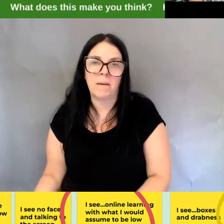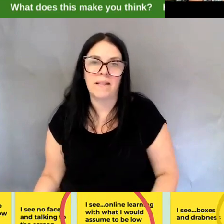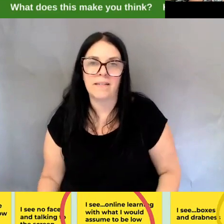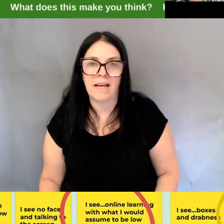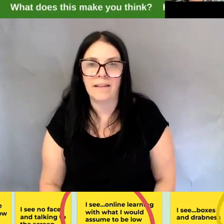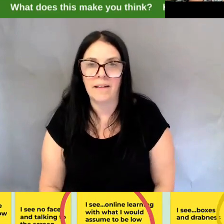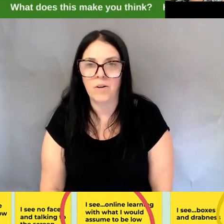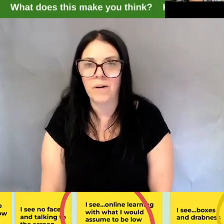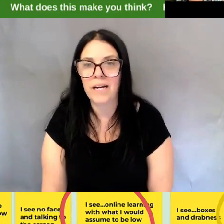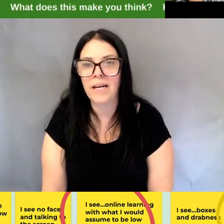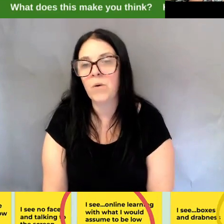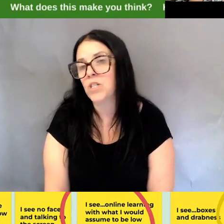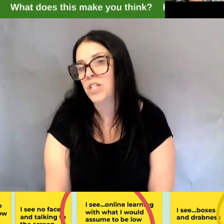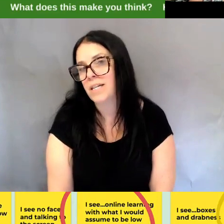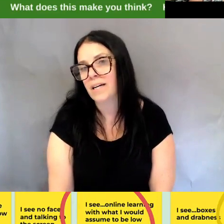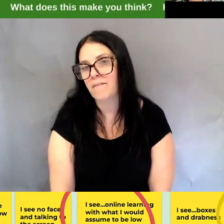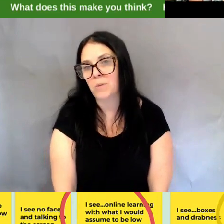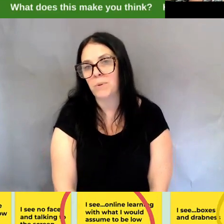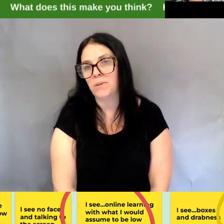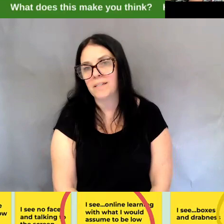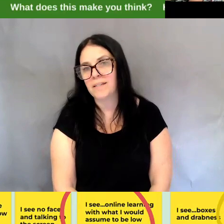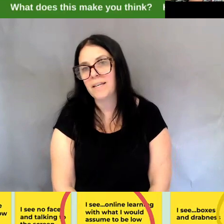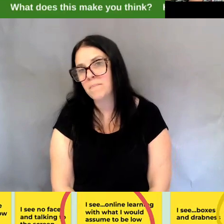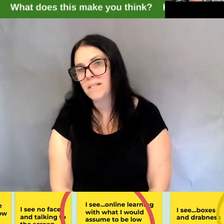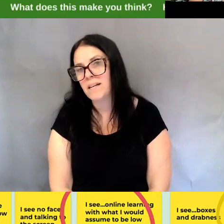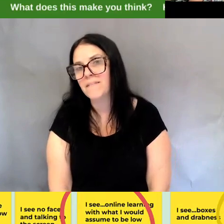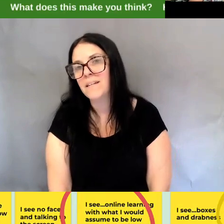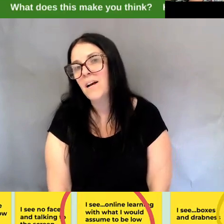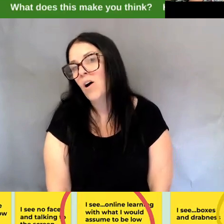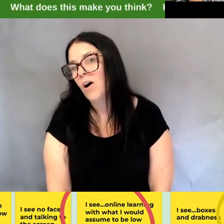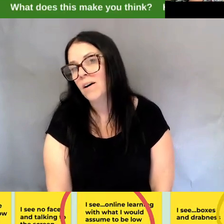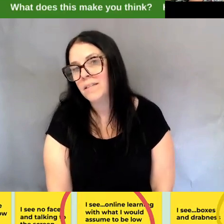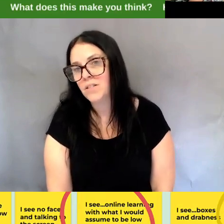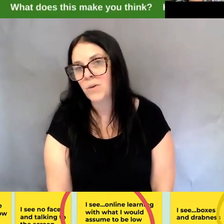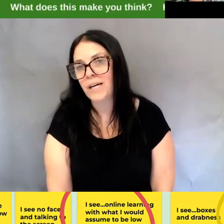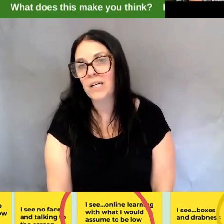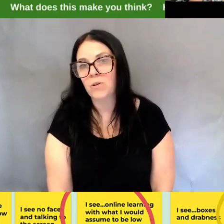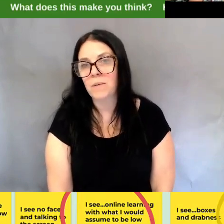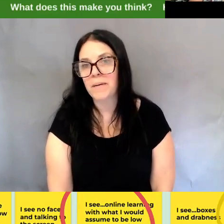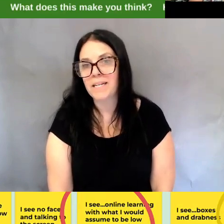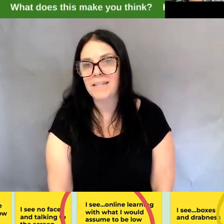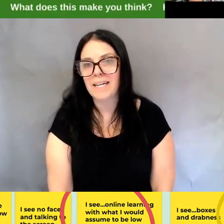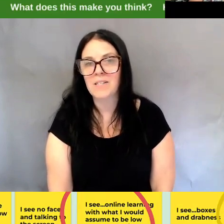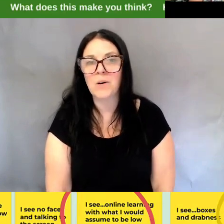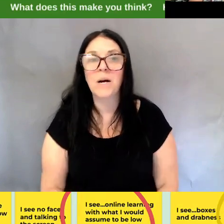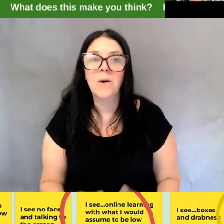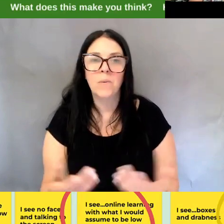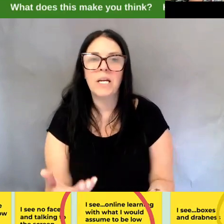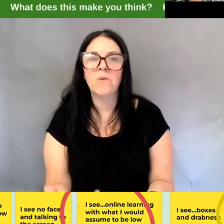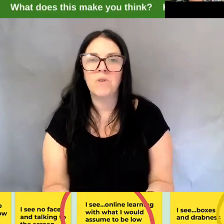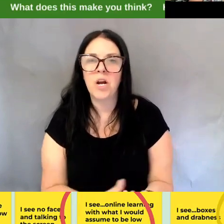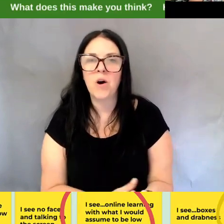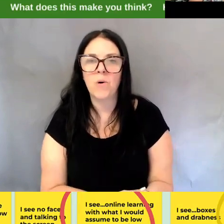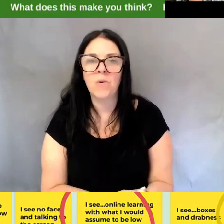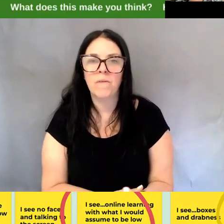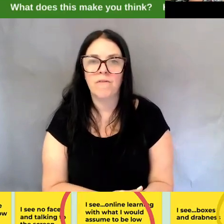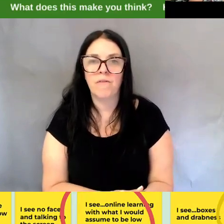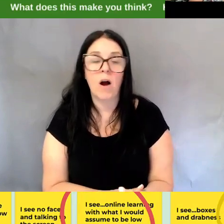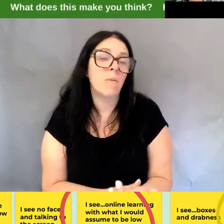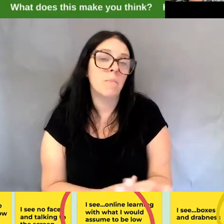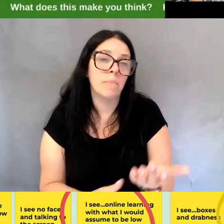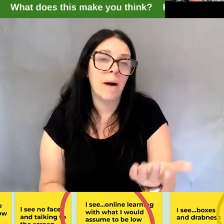about maybe the setting that they're in, or just uncomfortable to see themselves on the screen or to be seen. So we don't